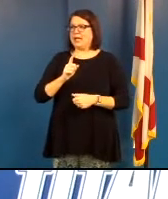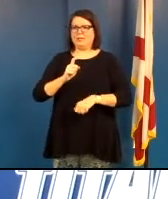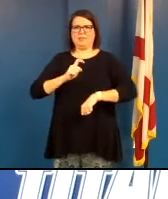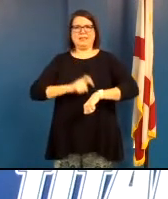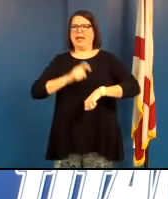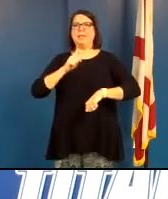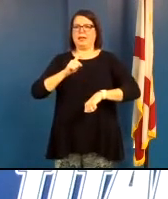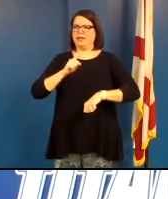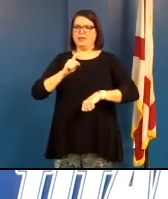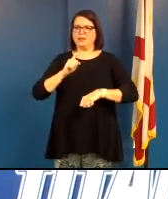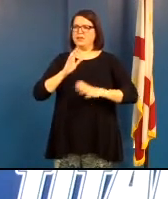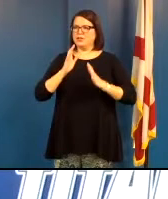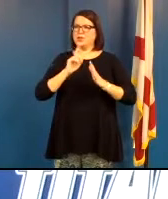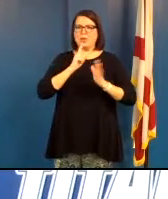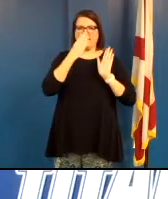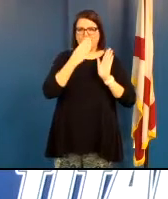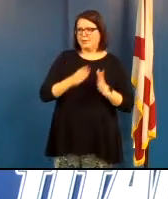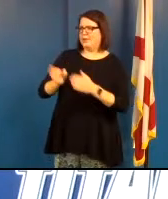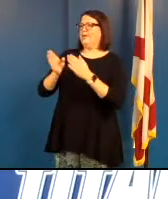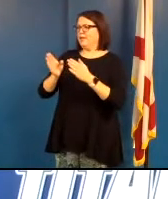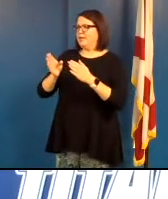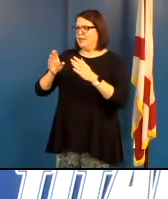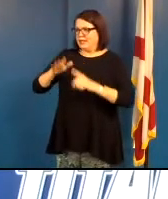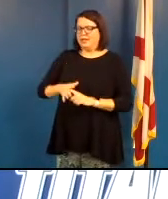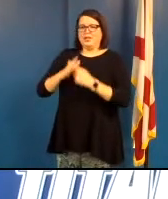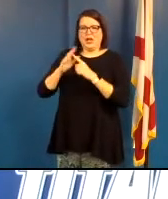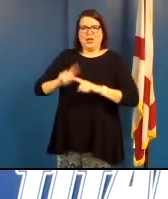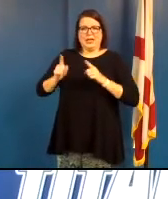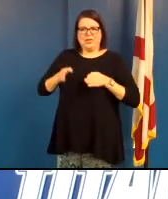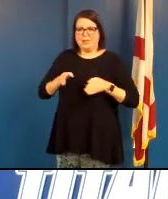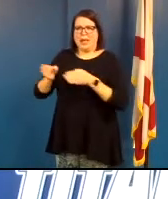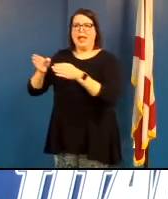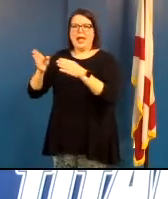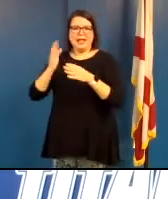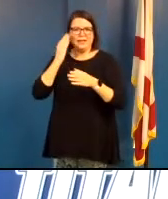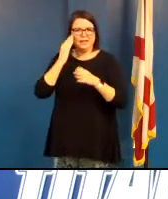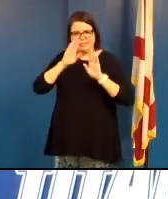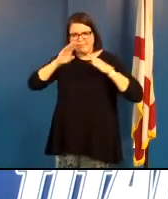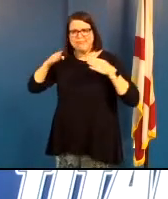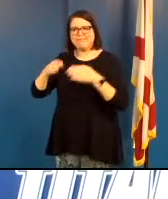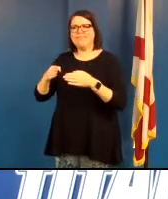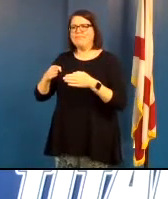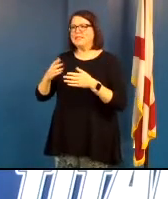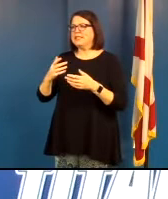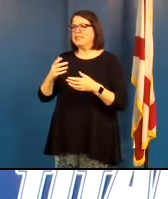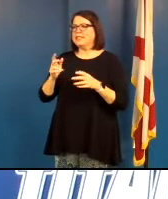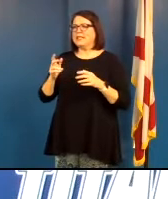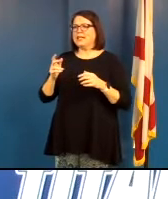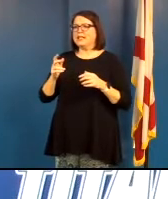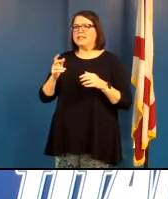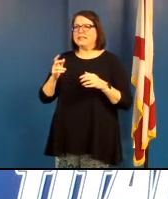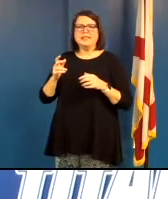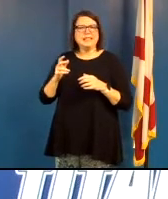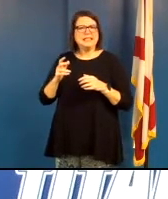to elevate it and move it forward because I see it as a very important building block for your strategic plan. Mm-hmm. And so my